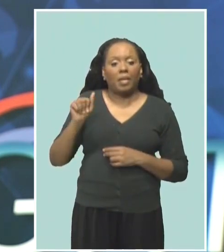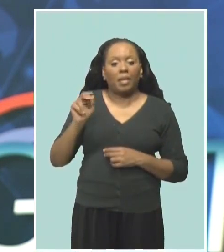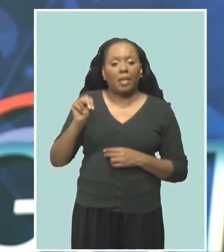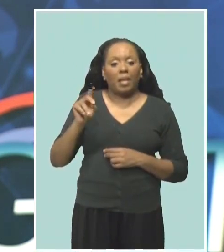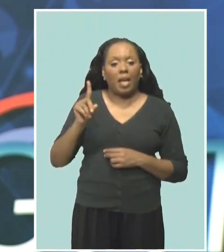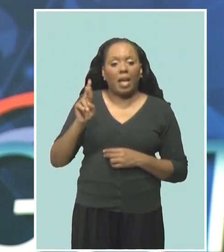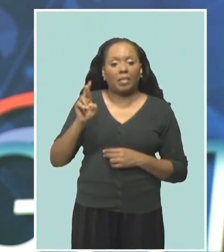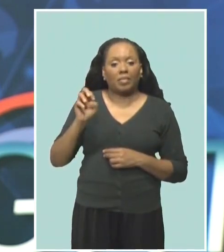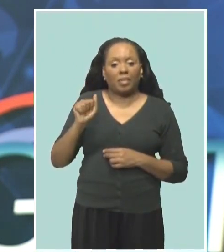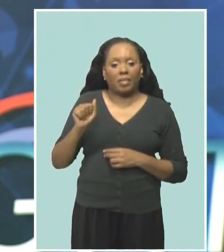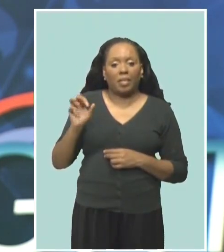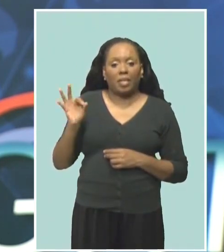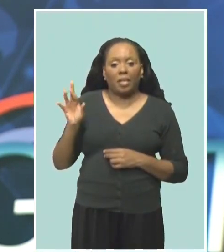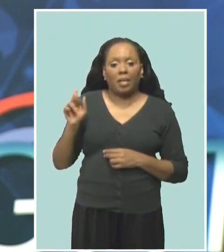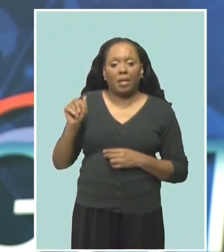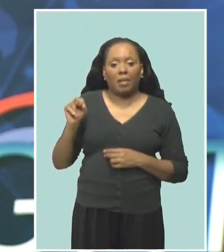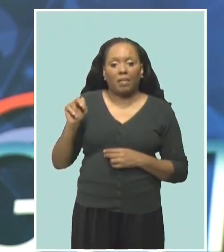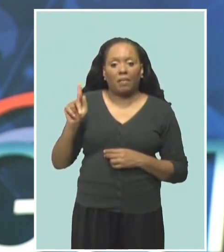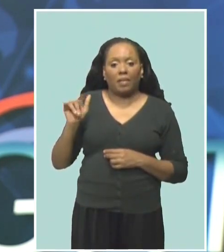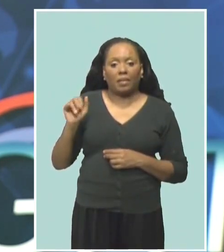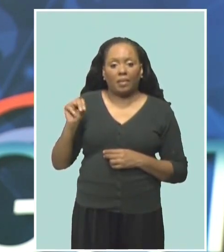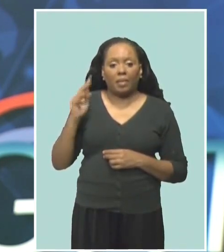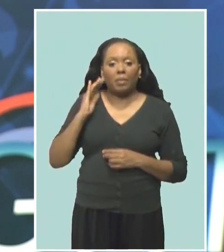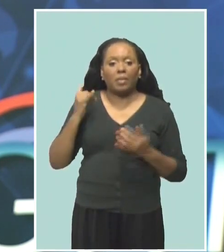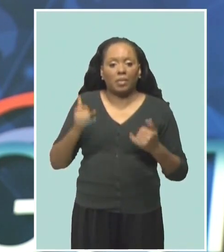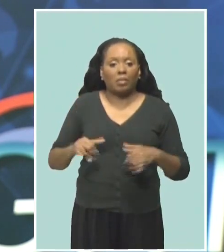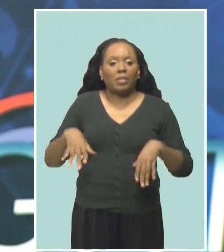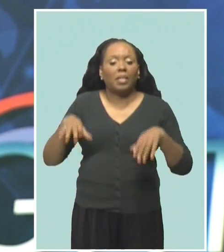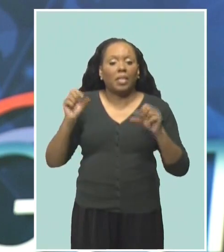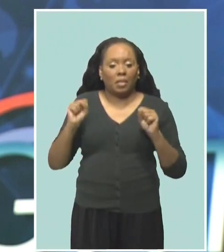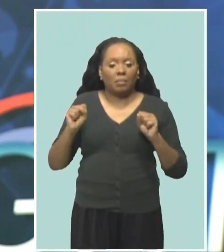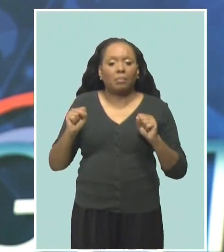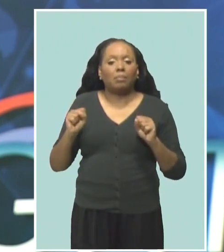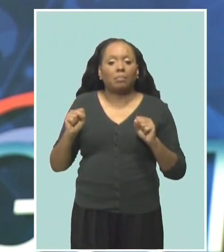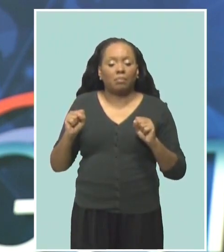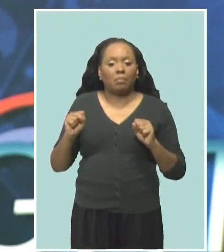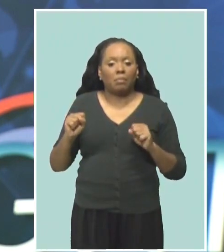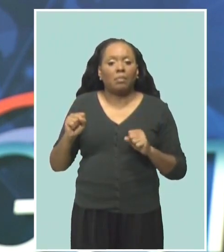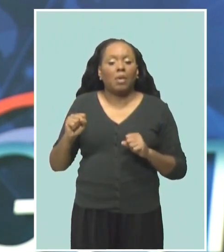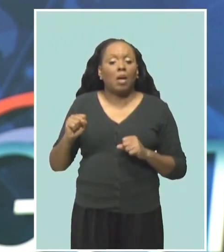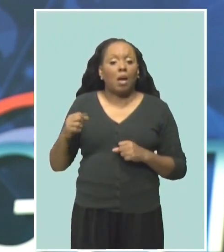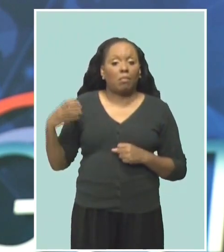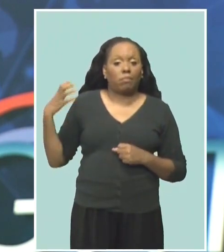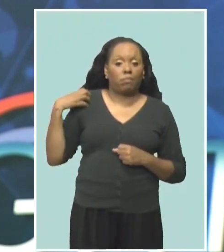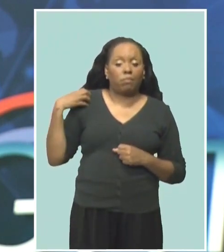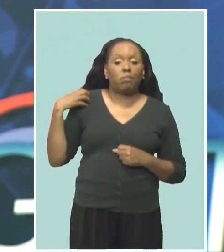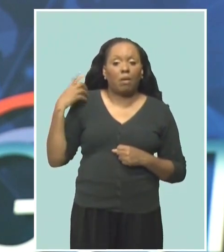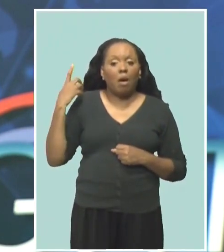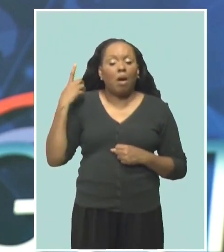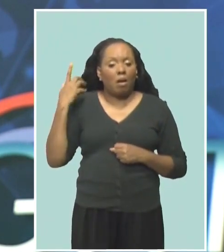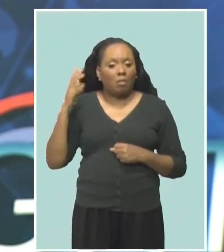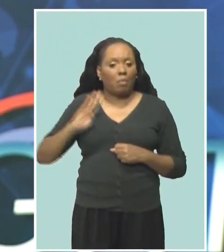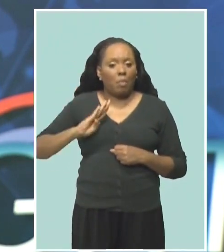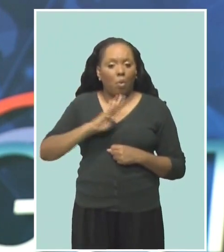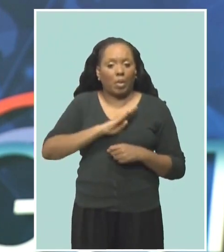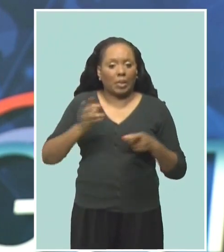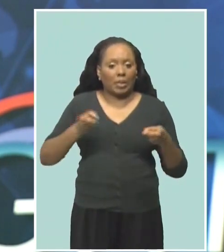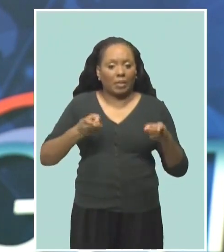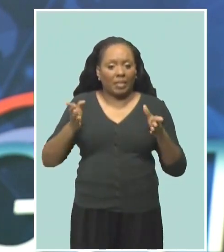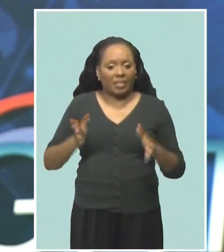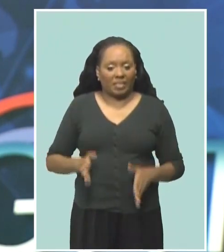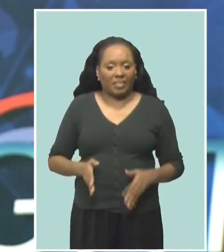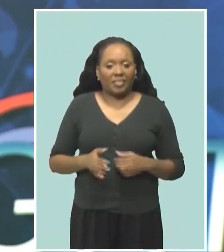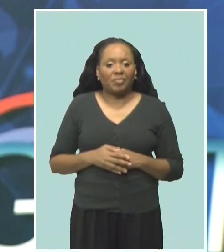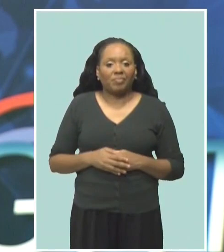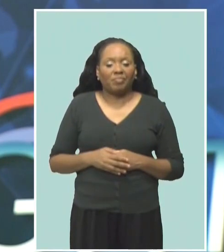assumes the role of chair of the board of directors of the CTO. Meanwhile, the State of the Tourism Industry Conference got